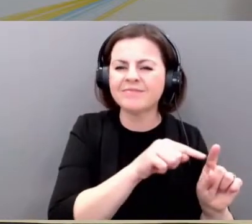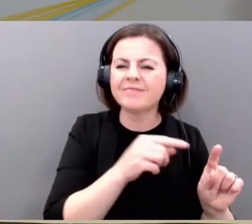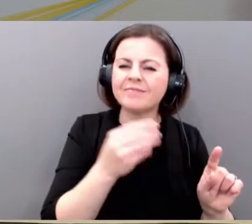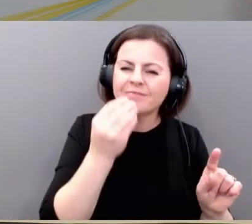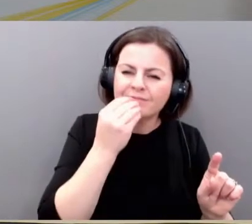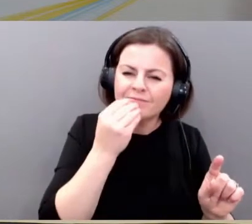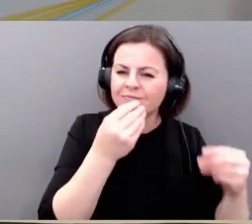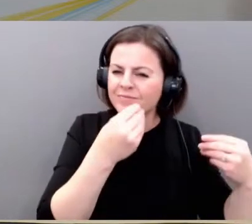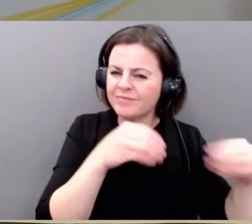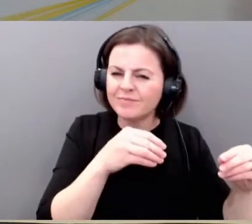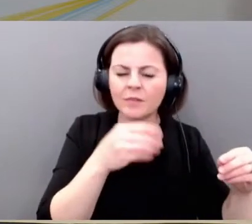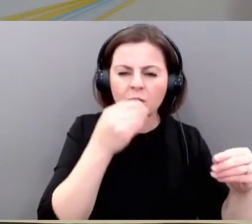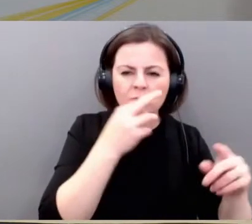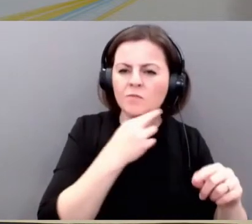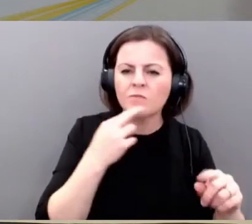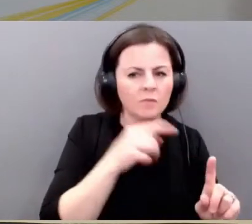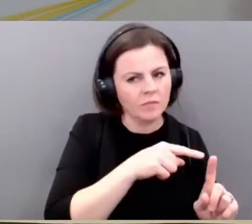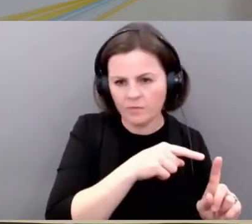was not a public,